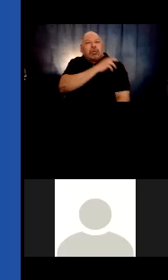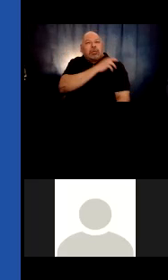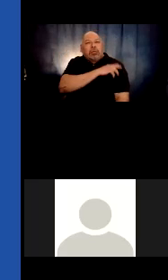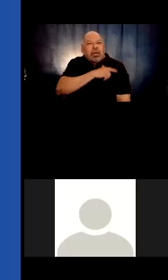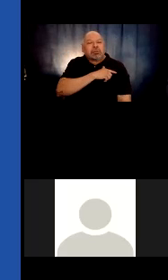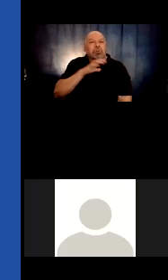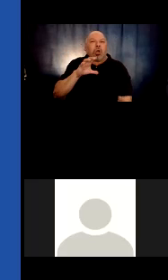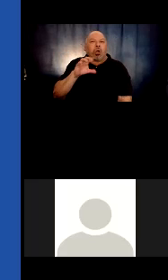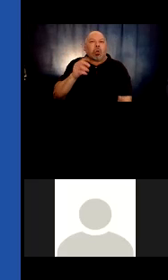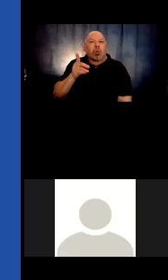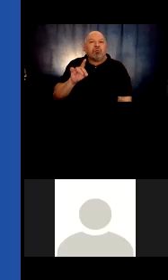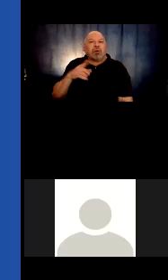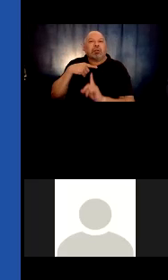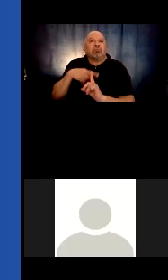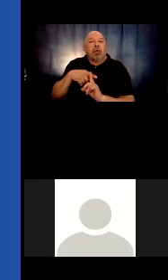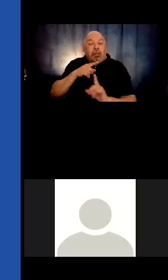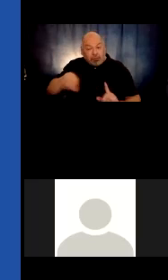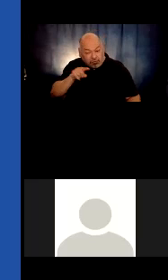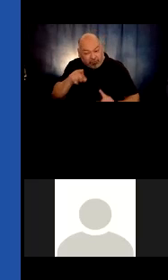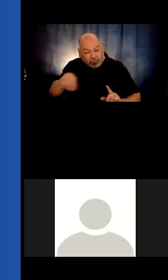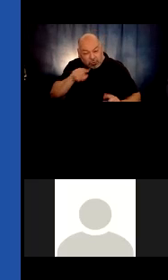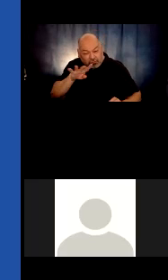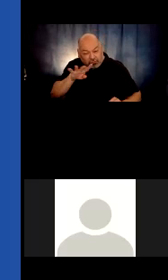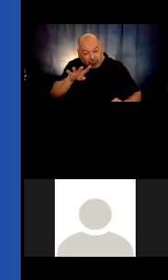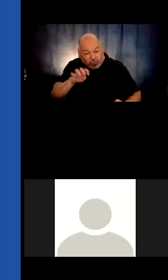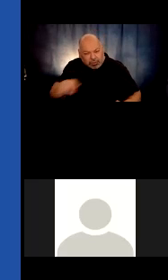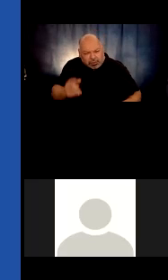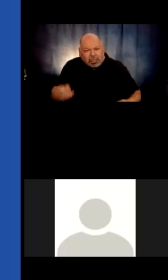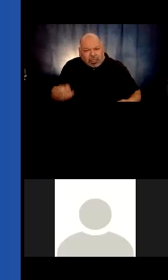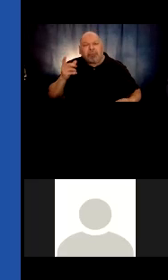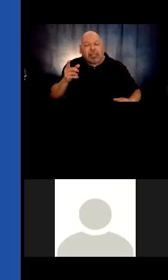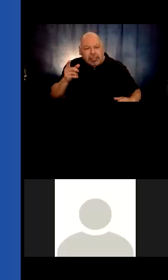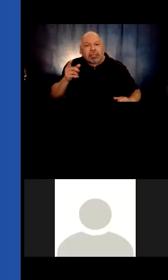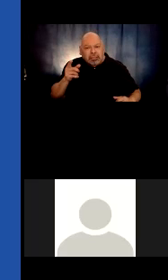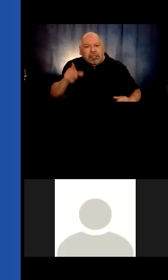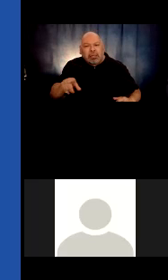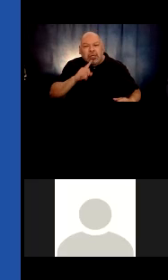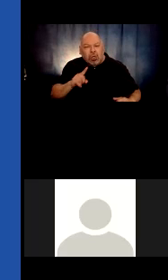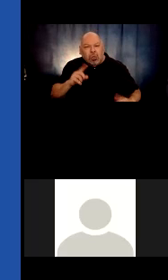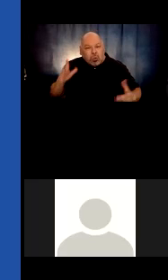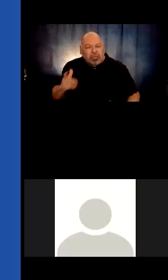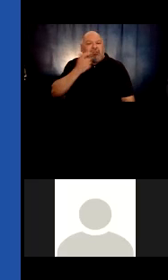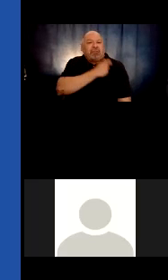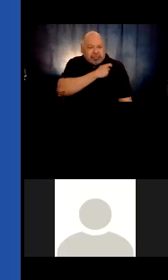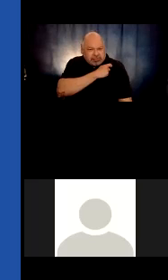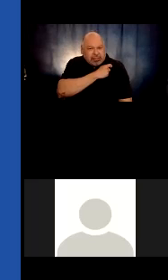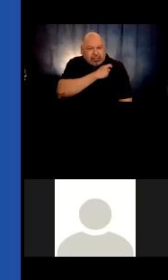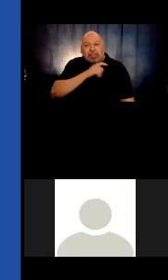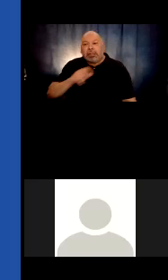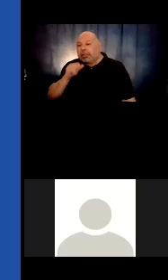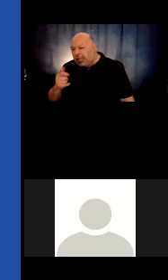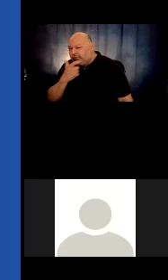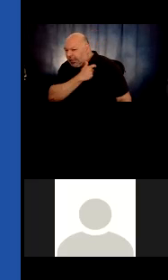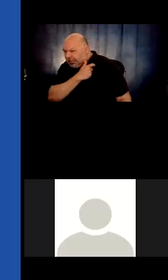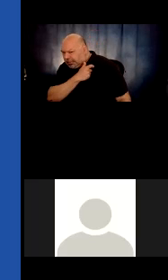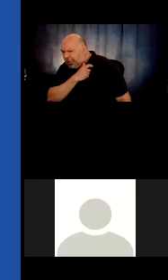COVID positive. Of those 400, how many of those are vaccinated versus